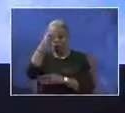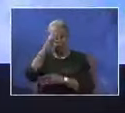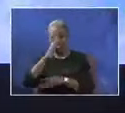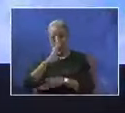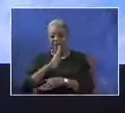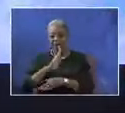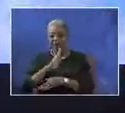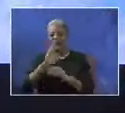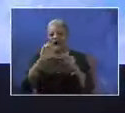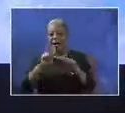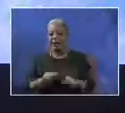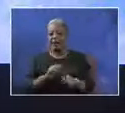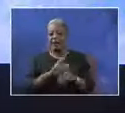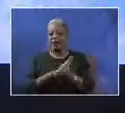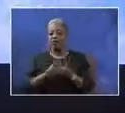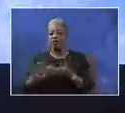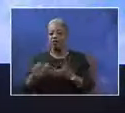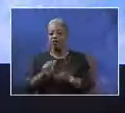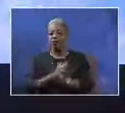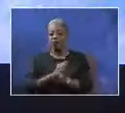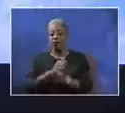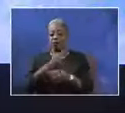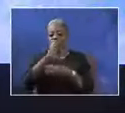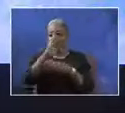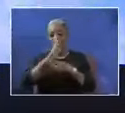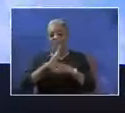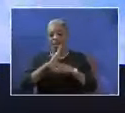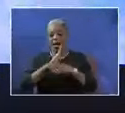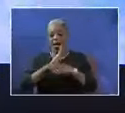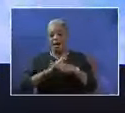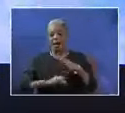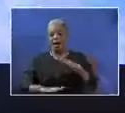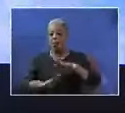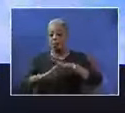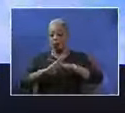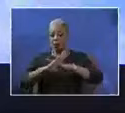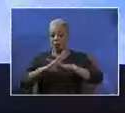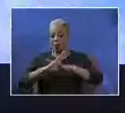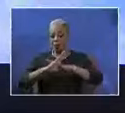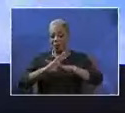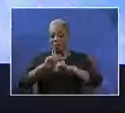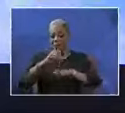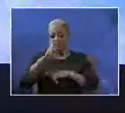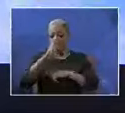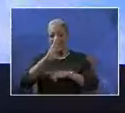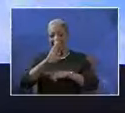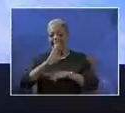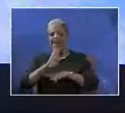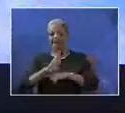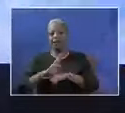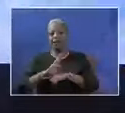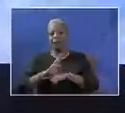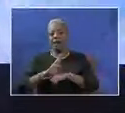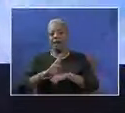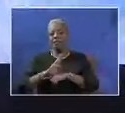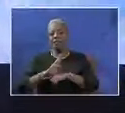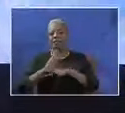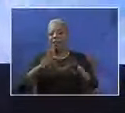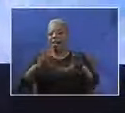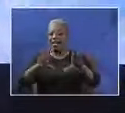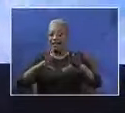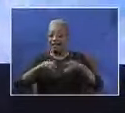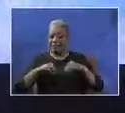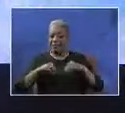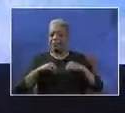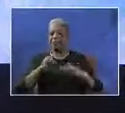back, and God took your punishment. You just don't take information and notes. When